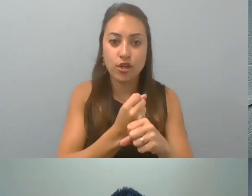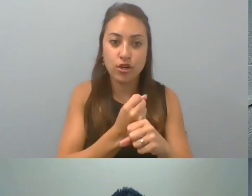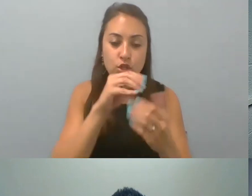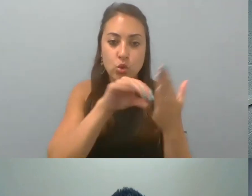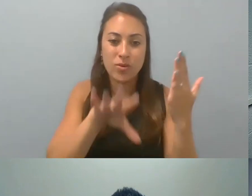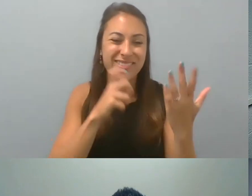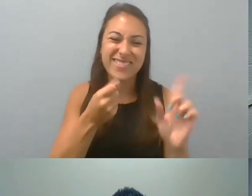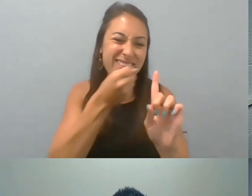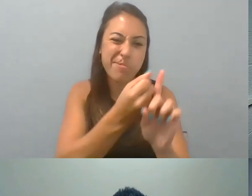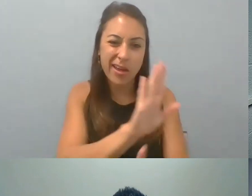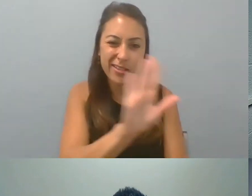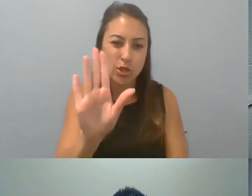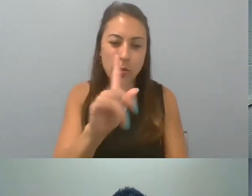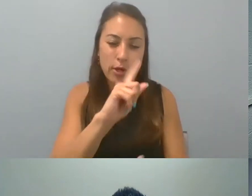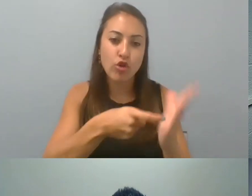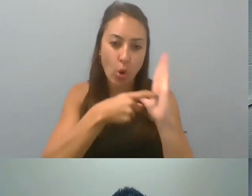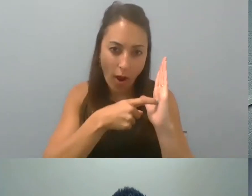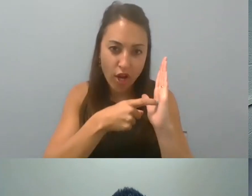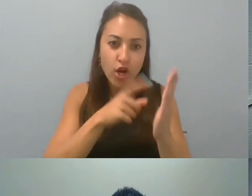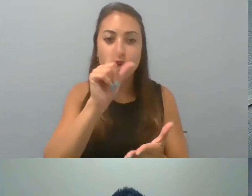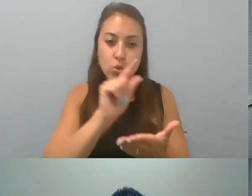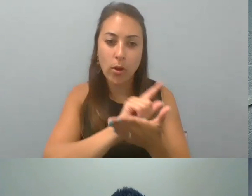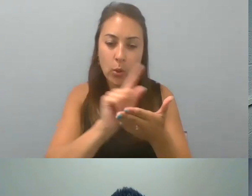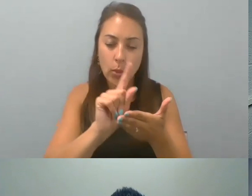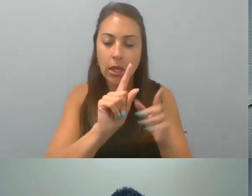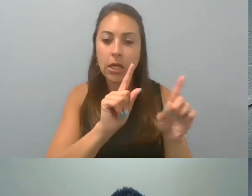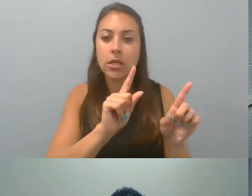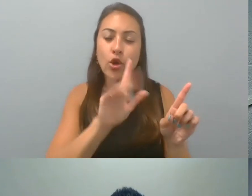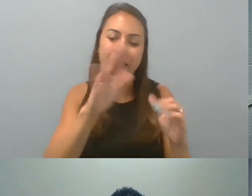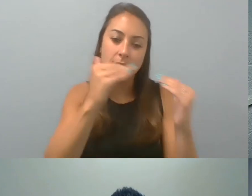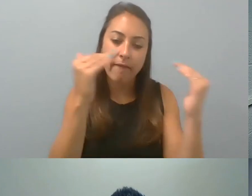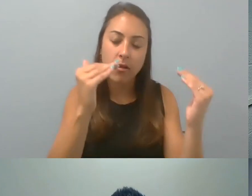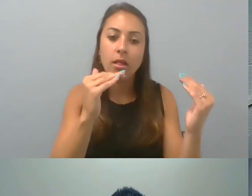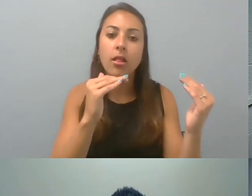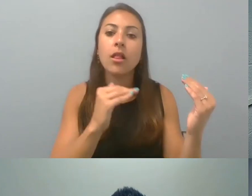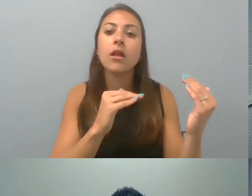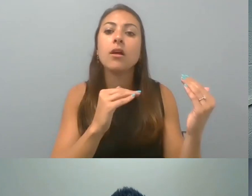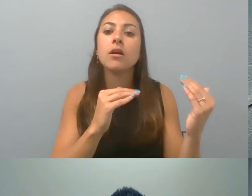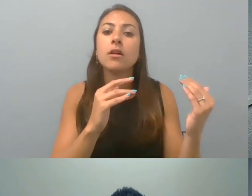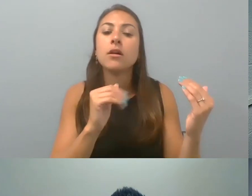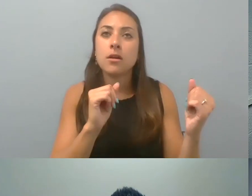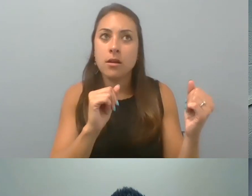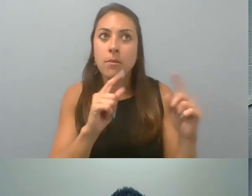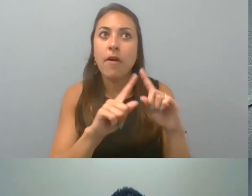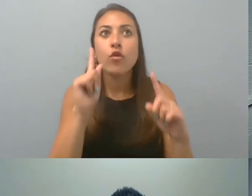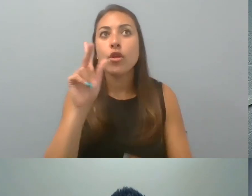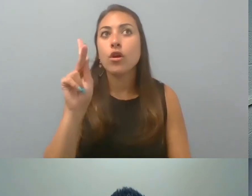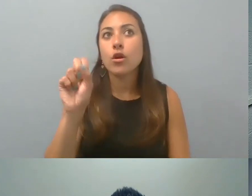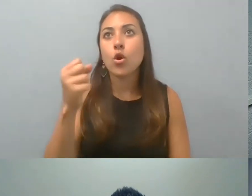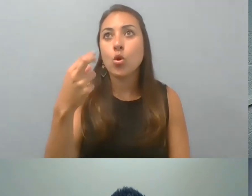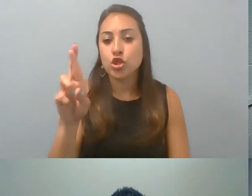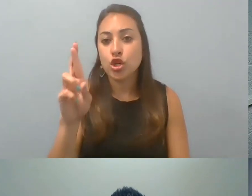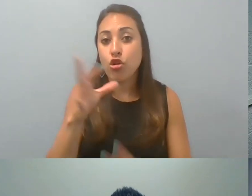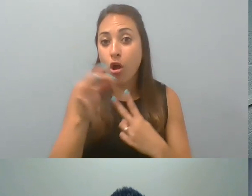impact you all that much because you're required to be at that level anyways. But I'll just speak to the kosher offerings first, and then I'll